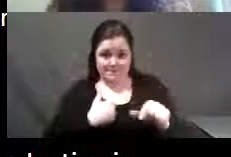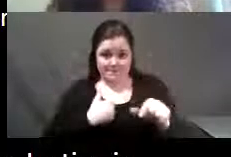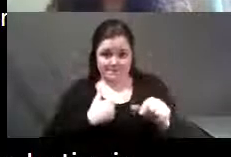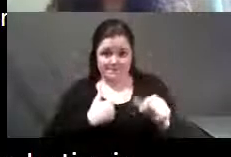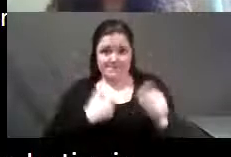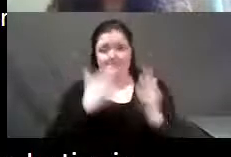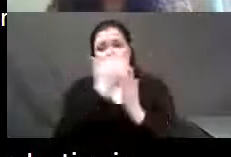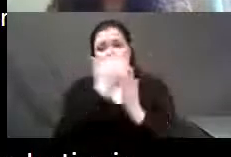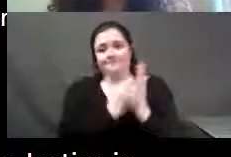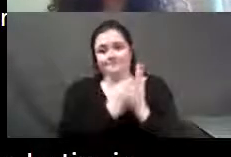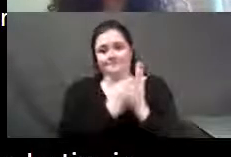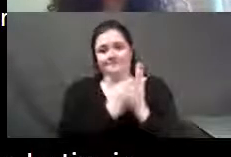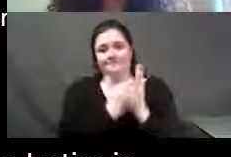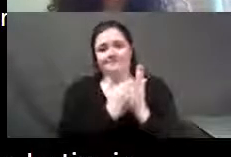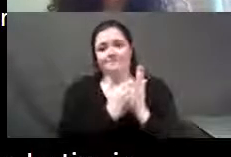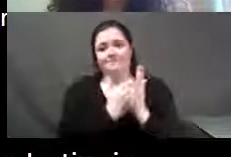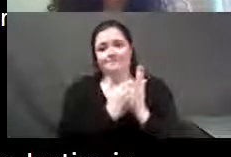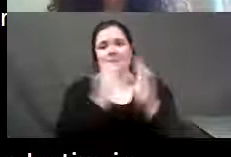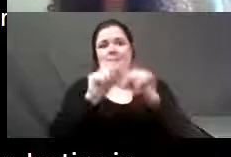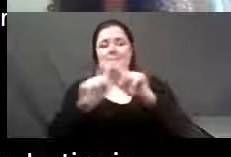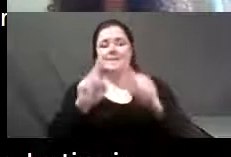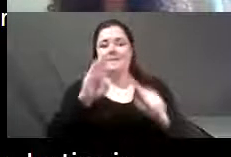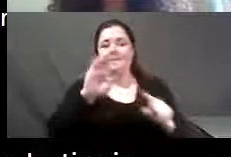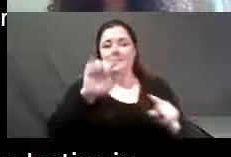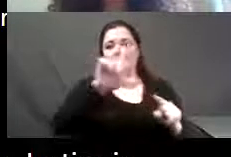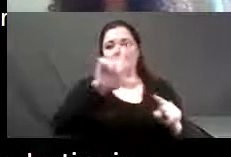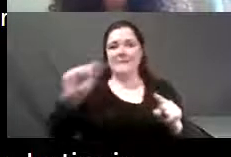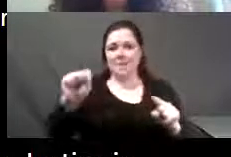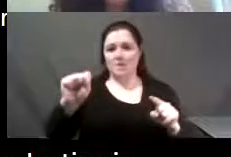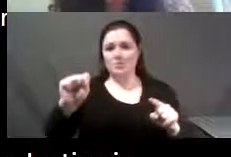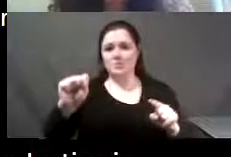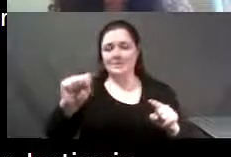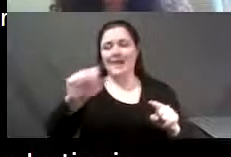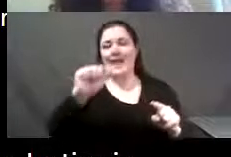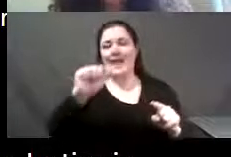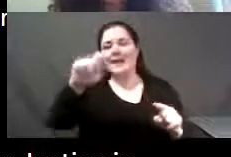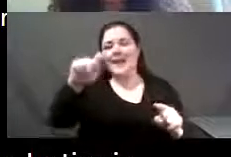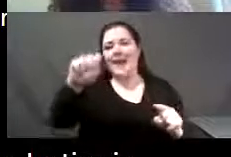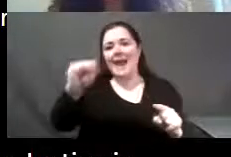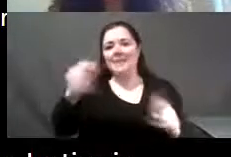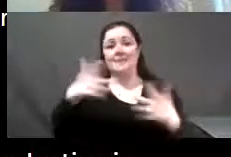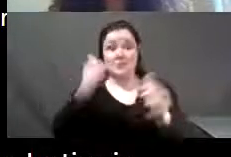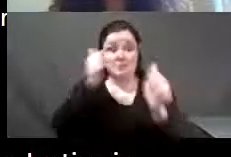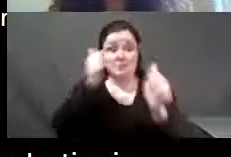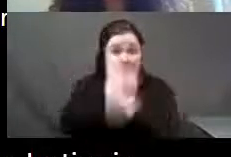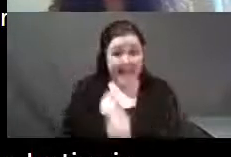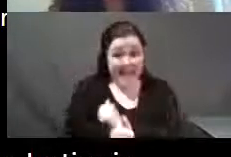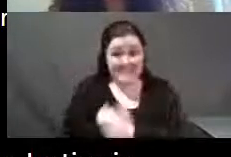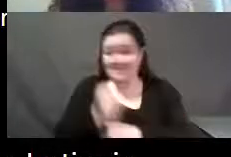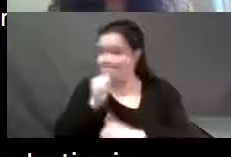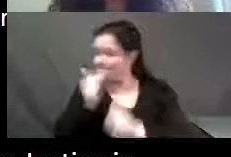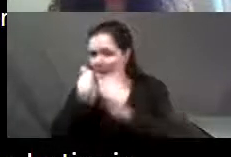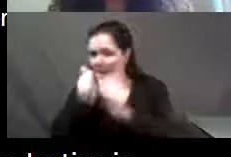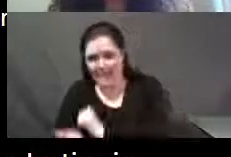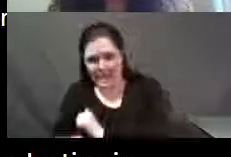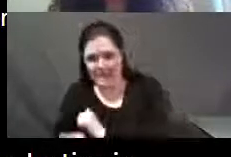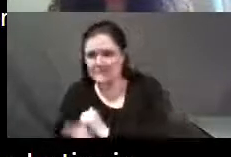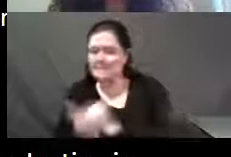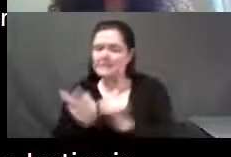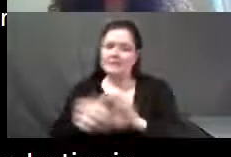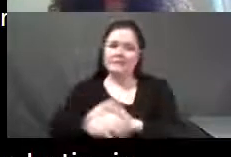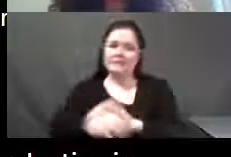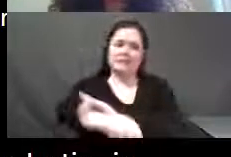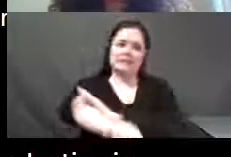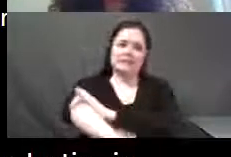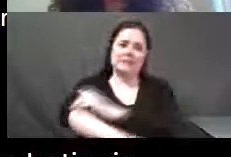of different bills and acts that have passed, didn't pass, um,